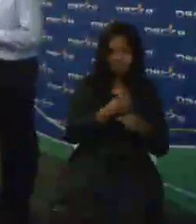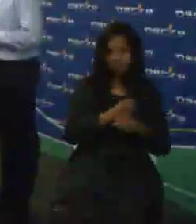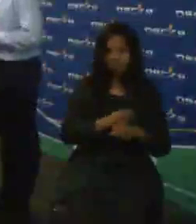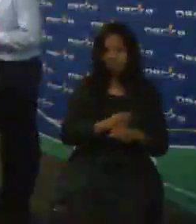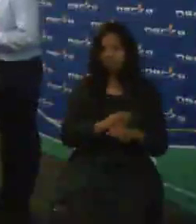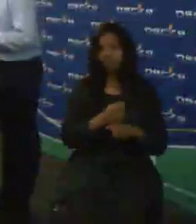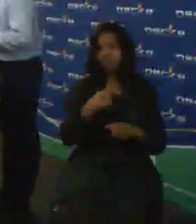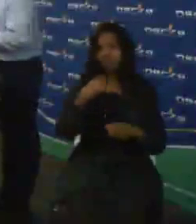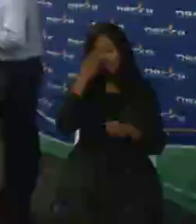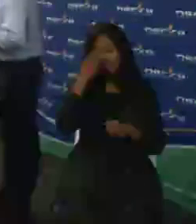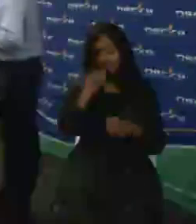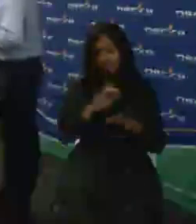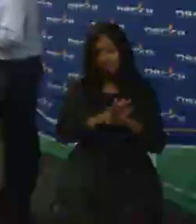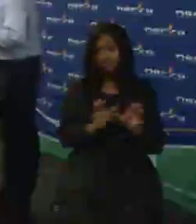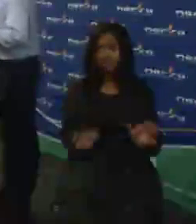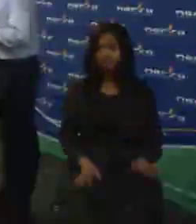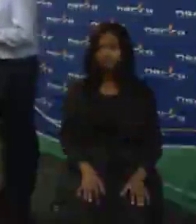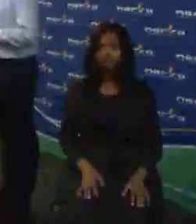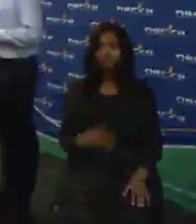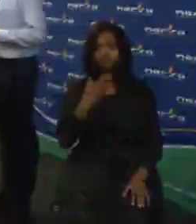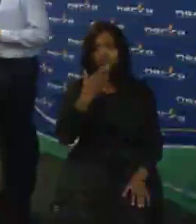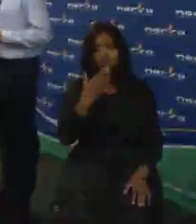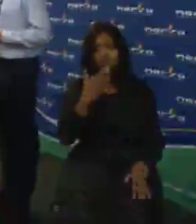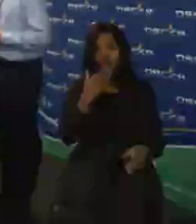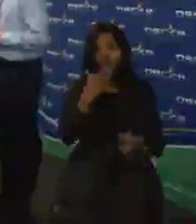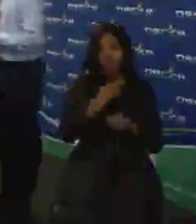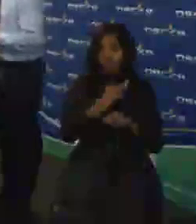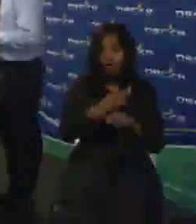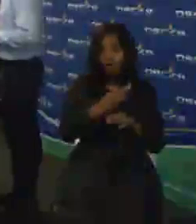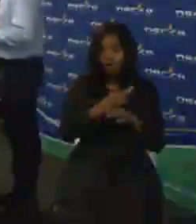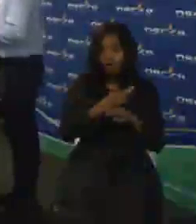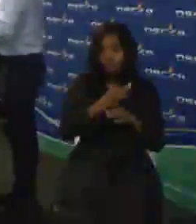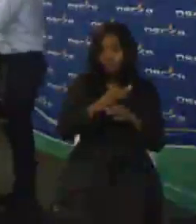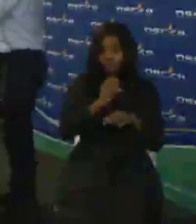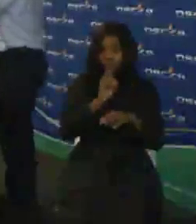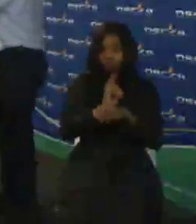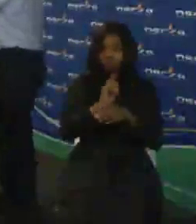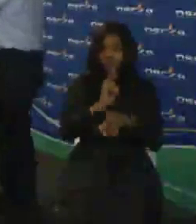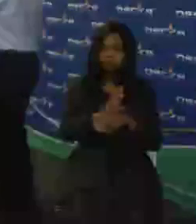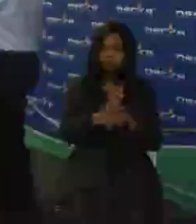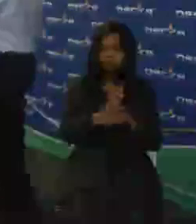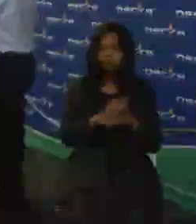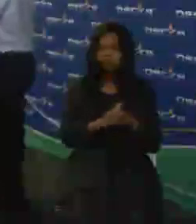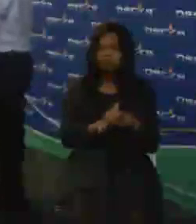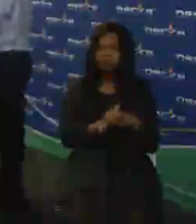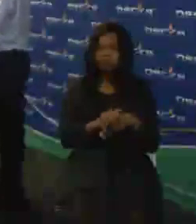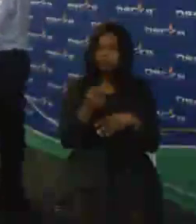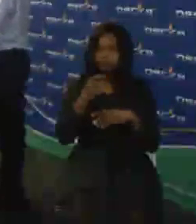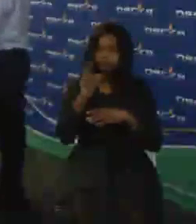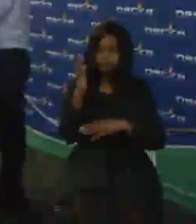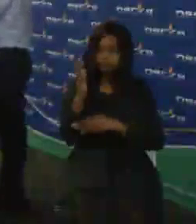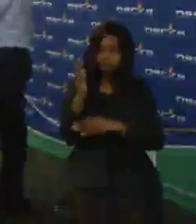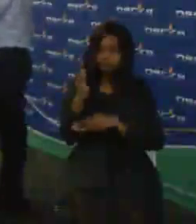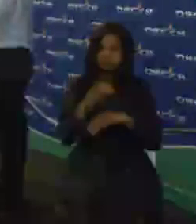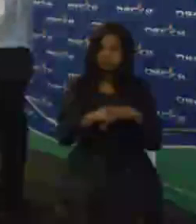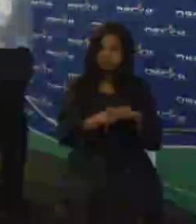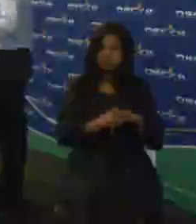I think that's it. Thank you very much, Mr. Dr. Bowman, for the presentation.